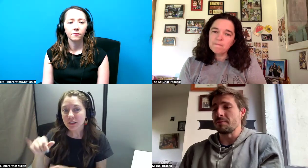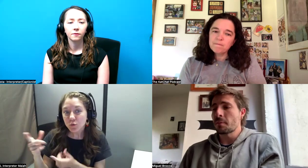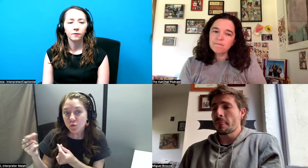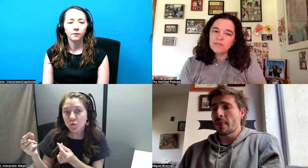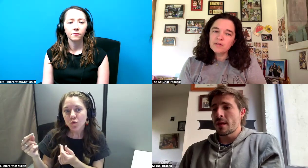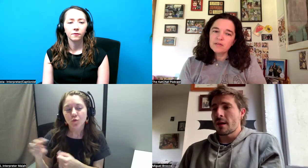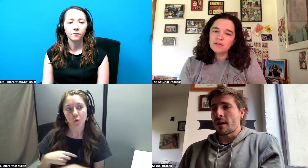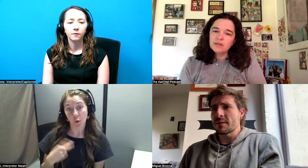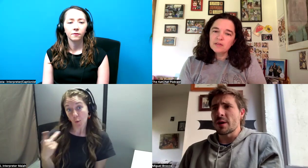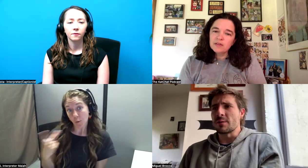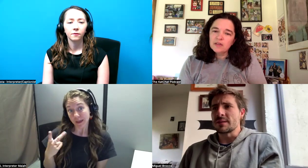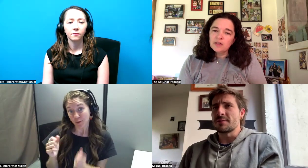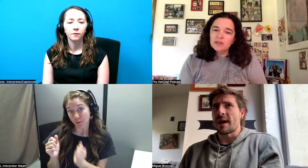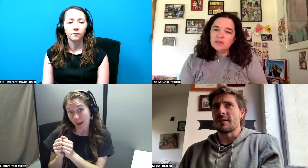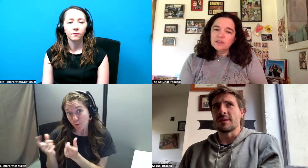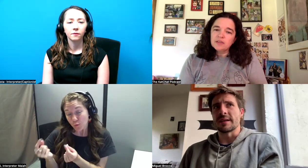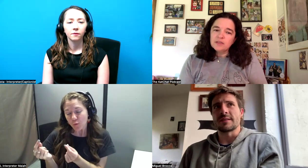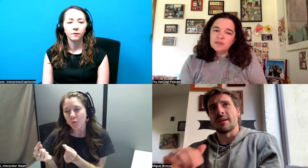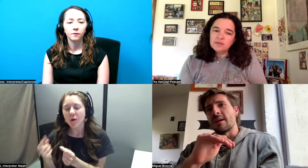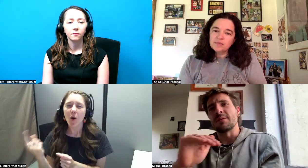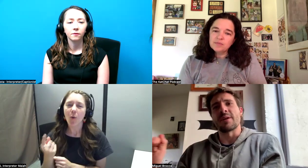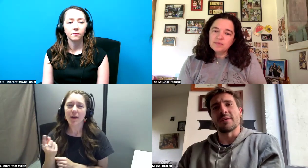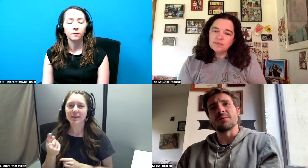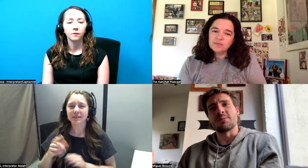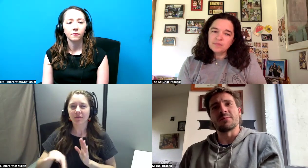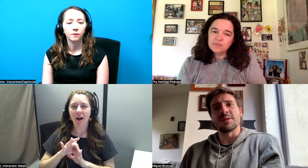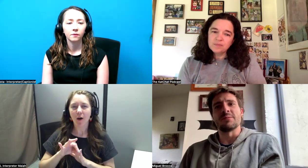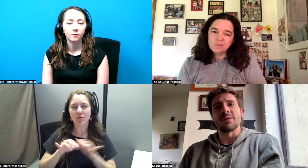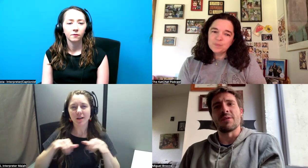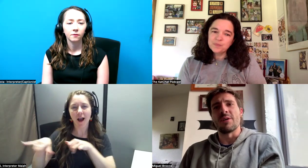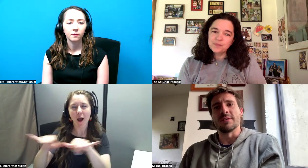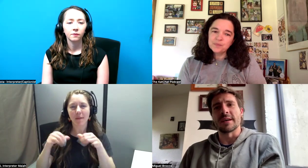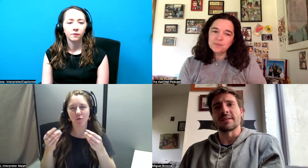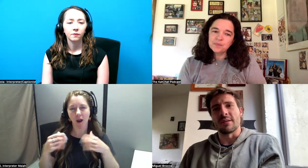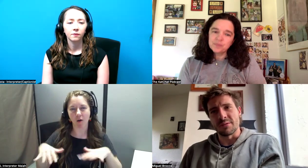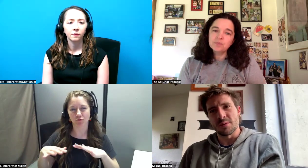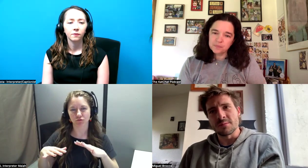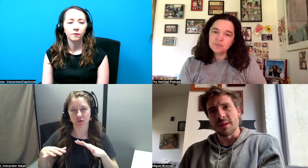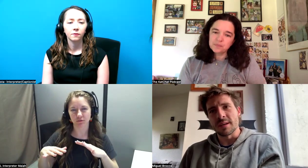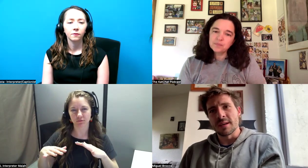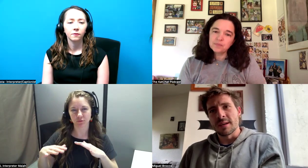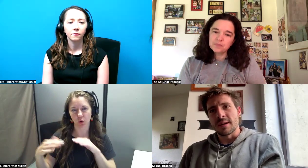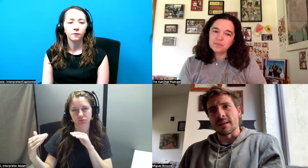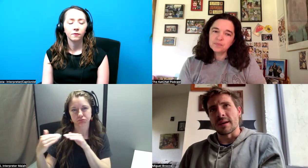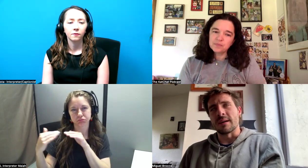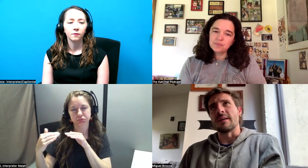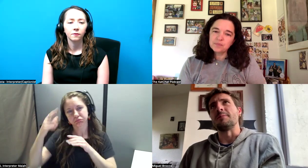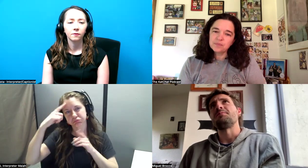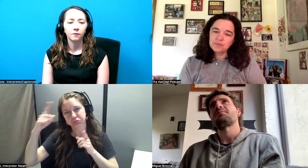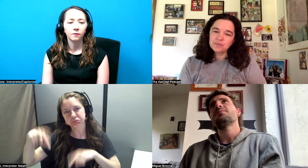And I think we always found like a common ground where we were all like comfortable with it.